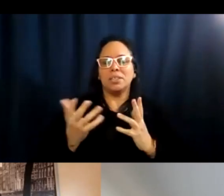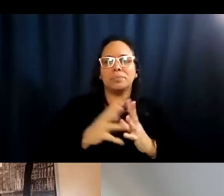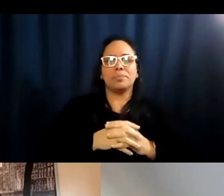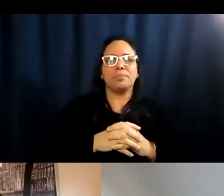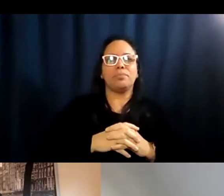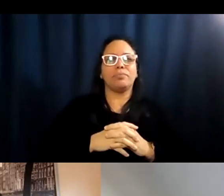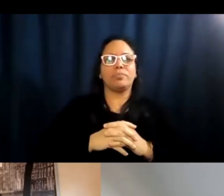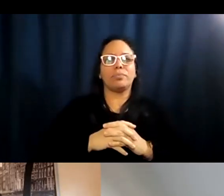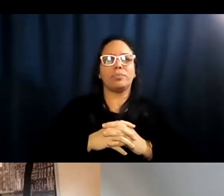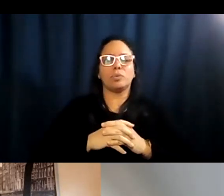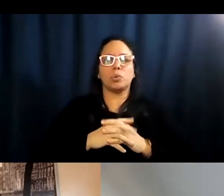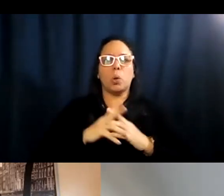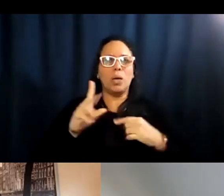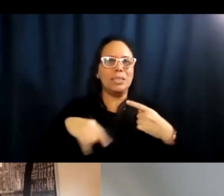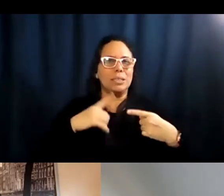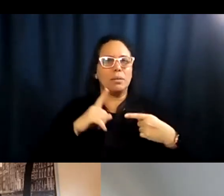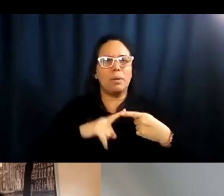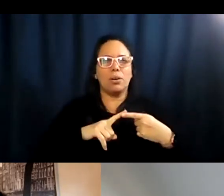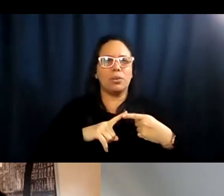long as it's about